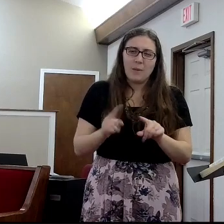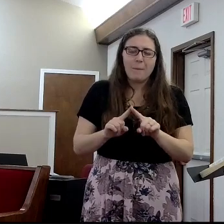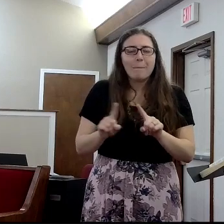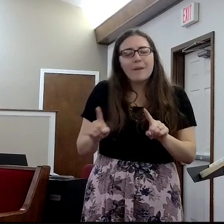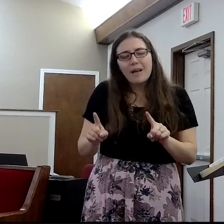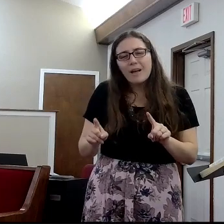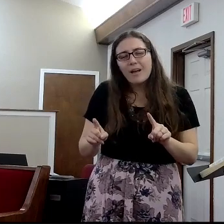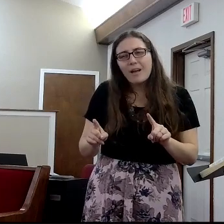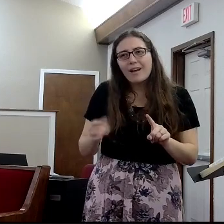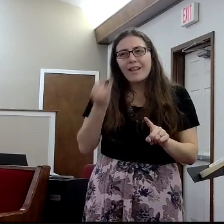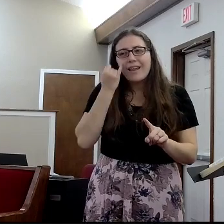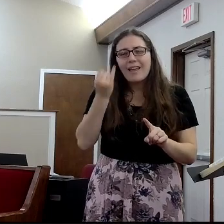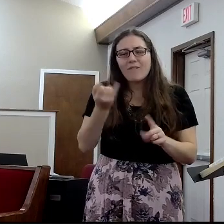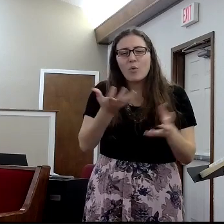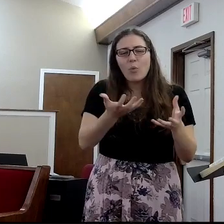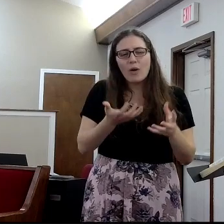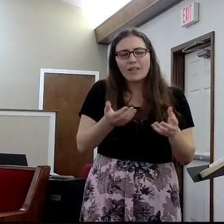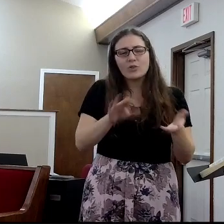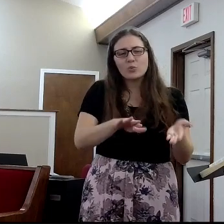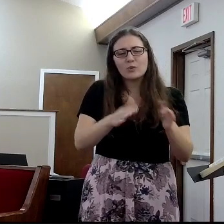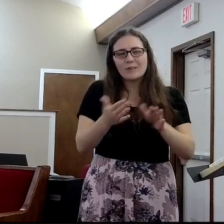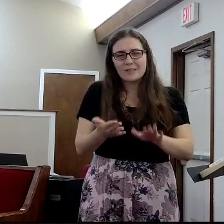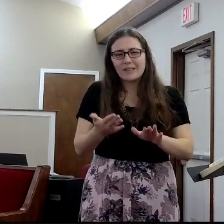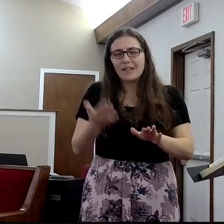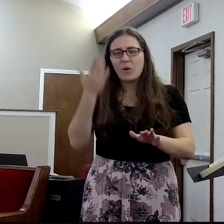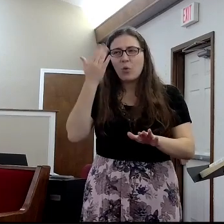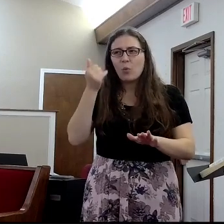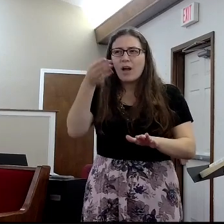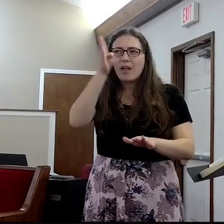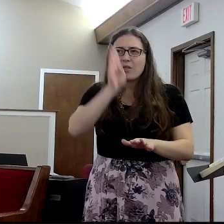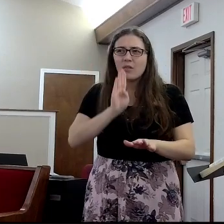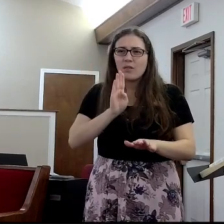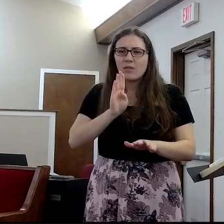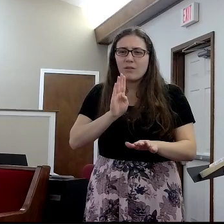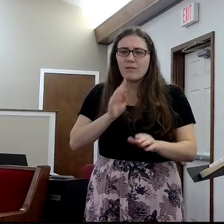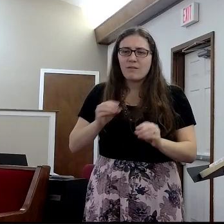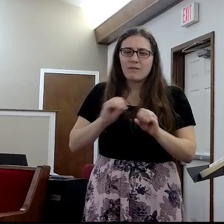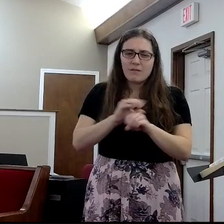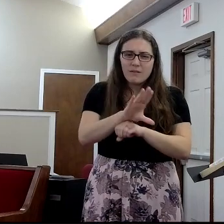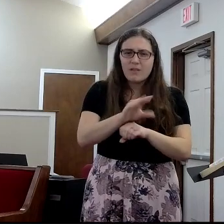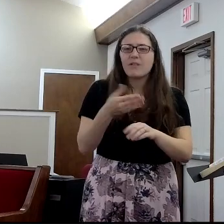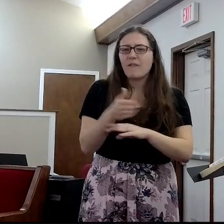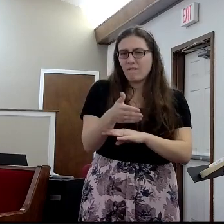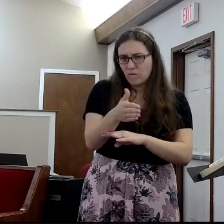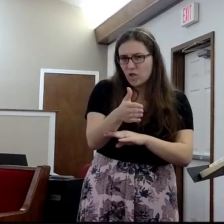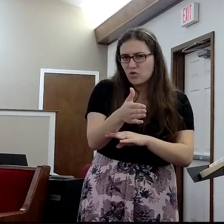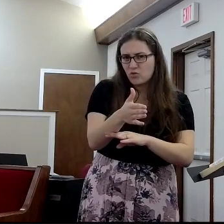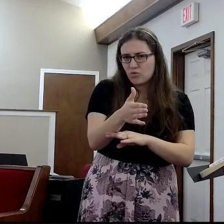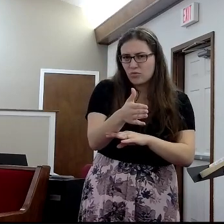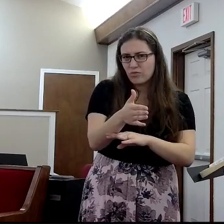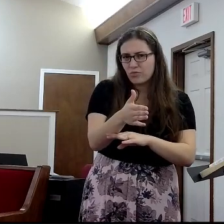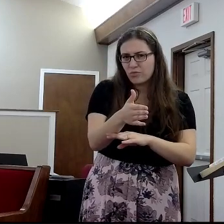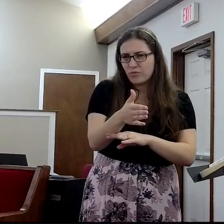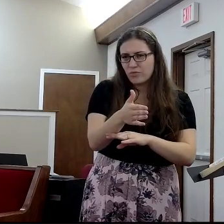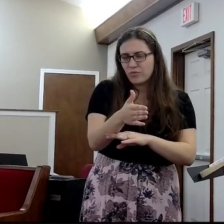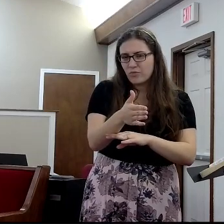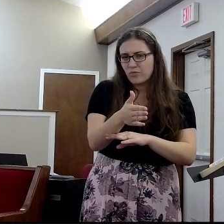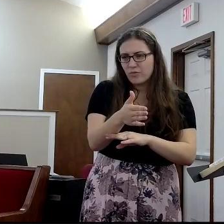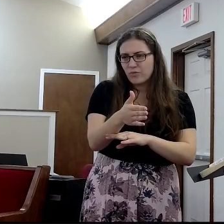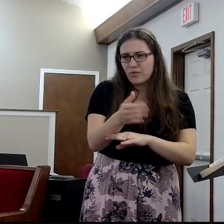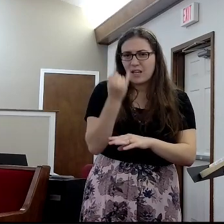again, why would the Lord have sent a fish and still spit him up on dry land, right? Again, I said it's open book. We're going to get there.